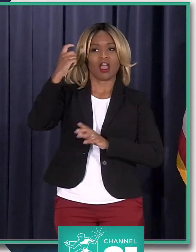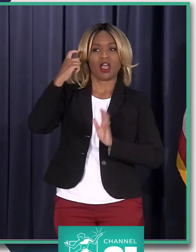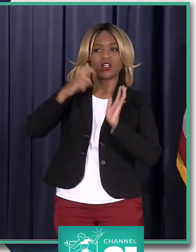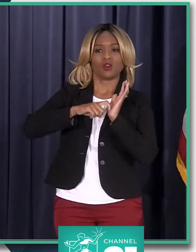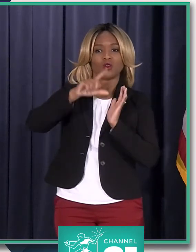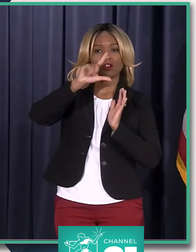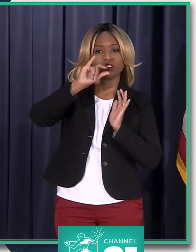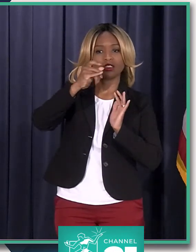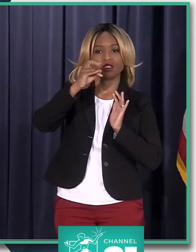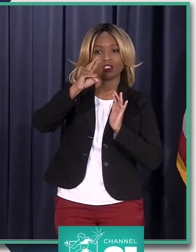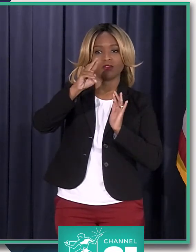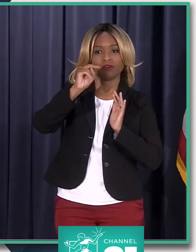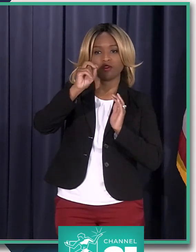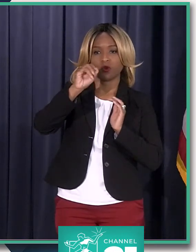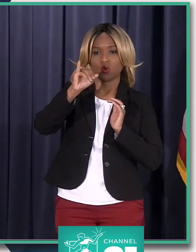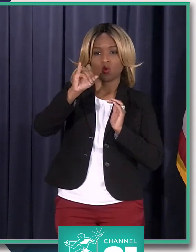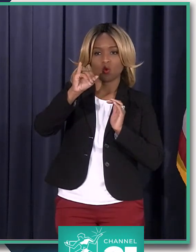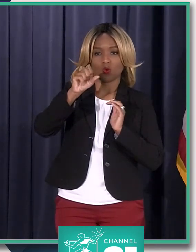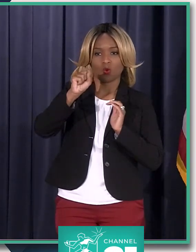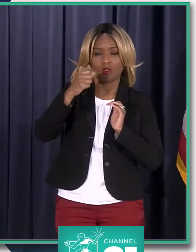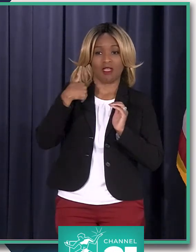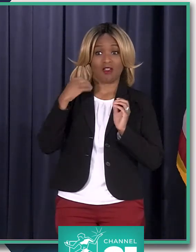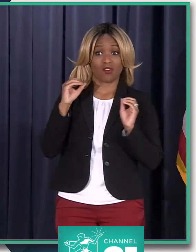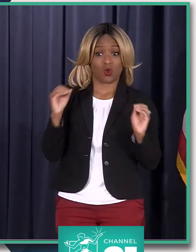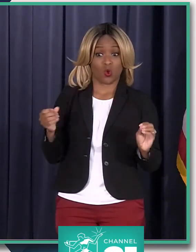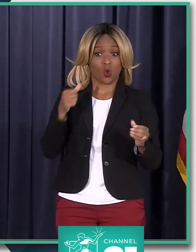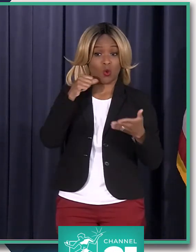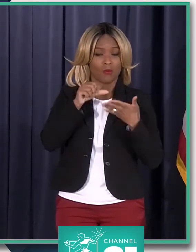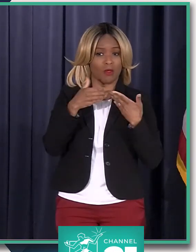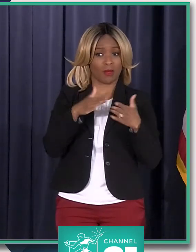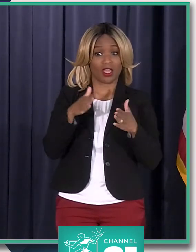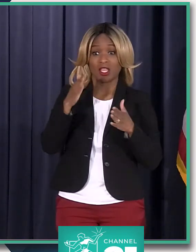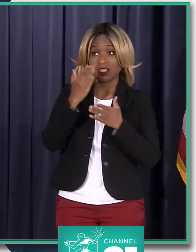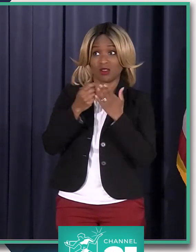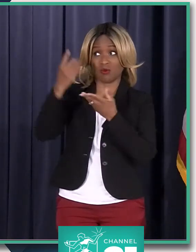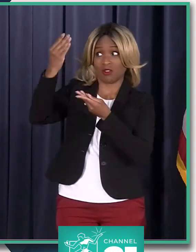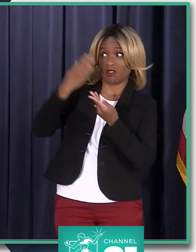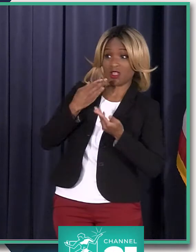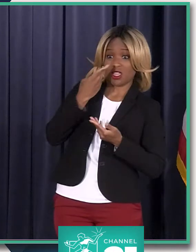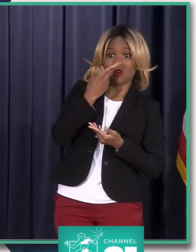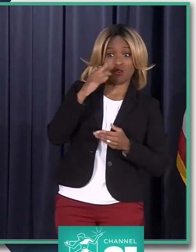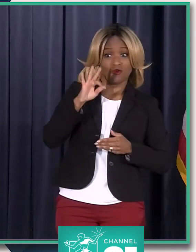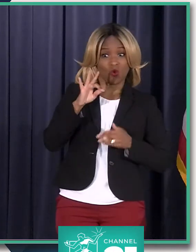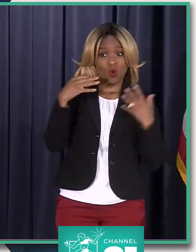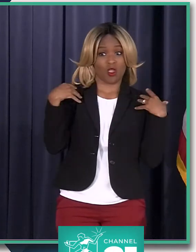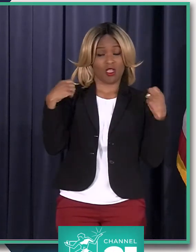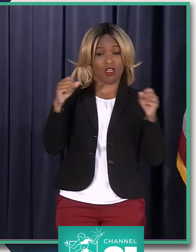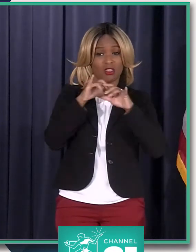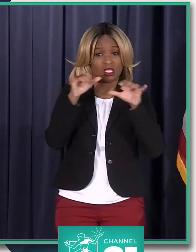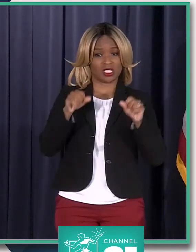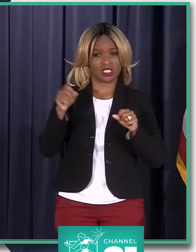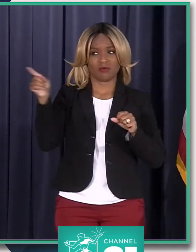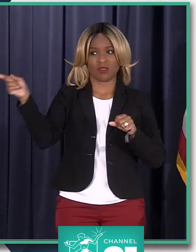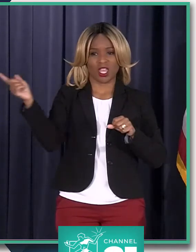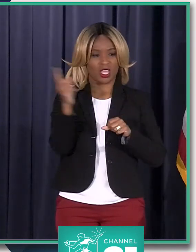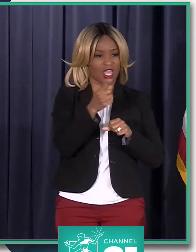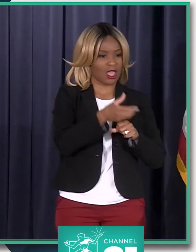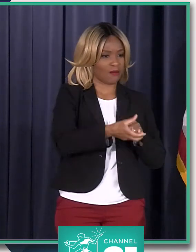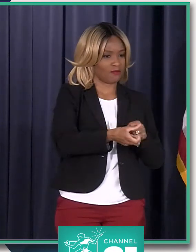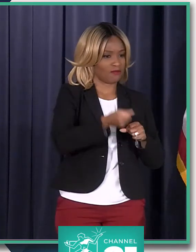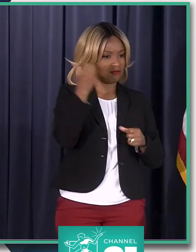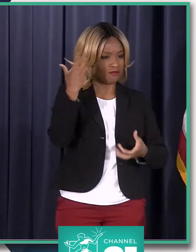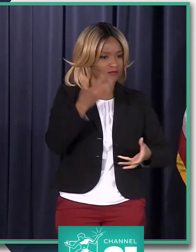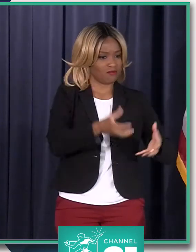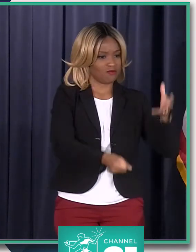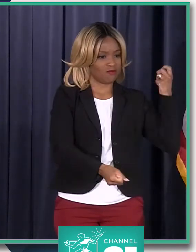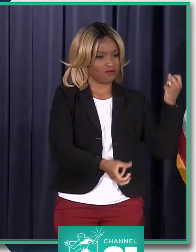no mailboxes, and I was told near Henry Ford Health System that they were removing mailboxes. So we made a